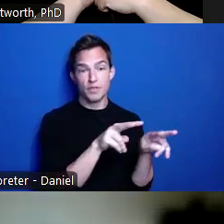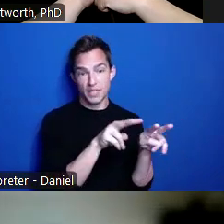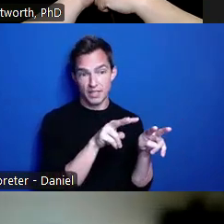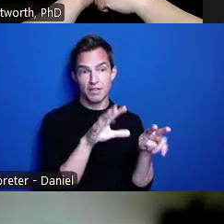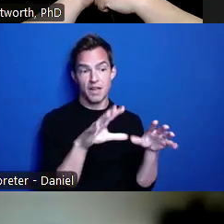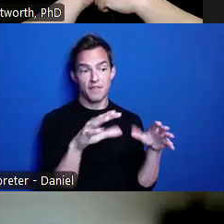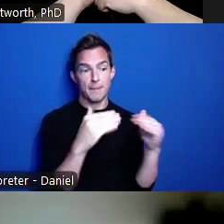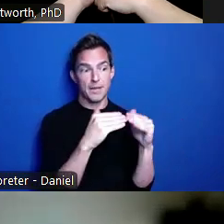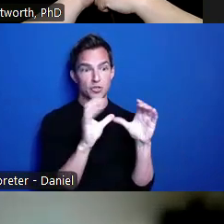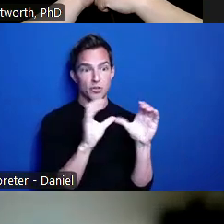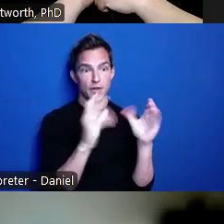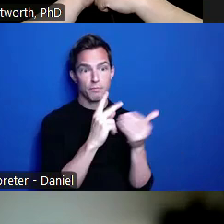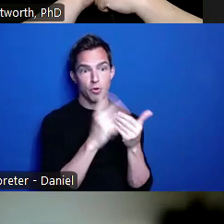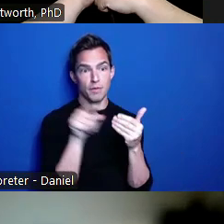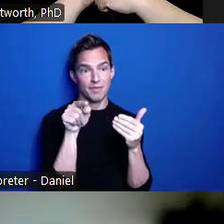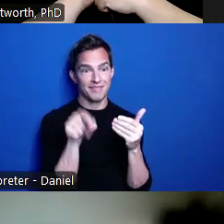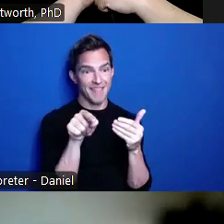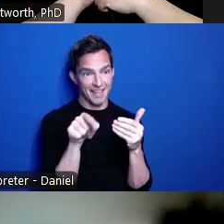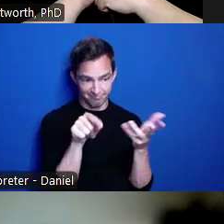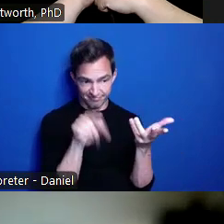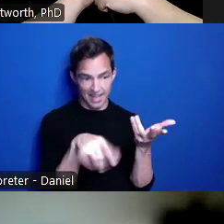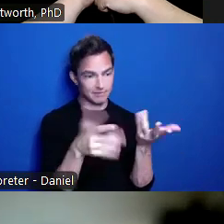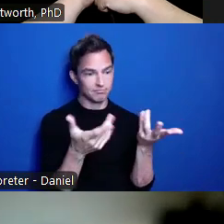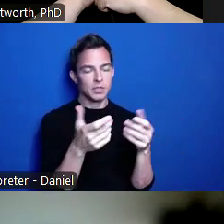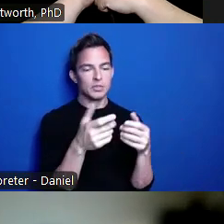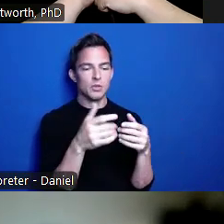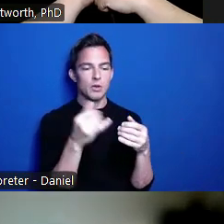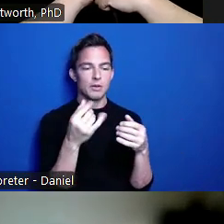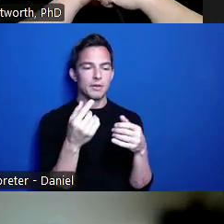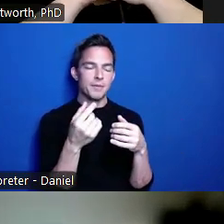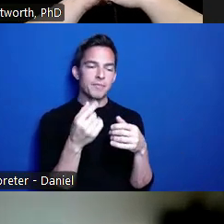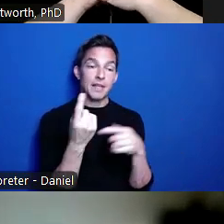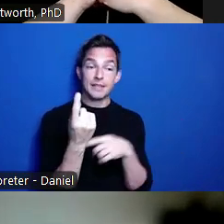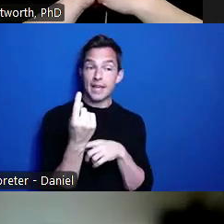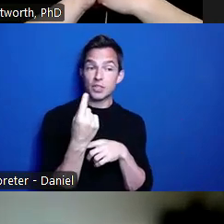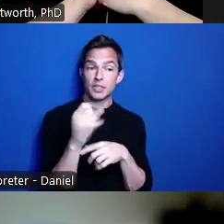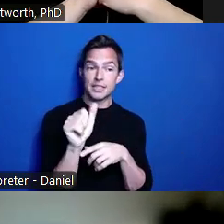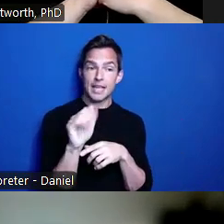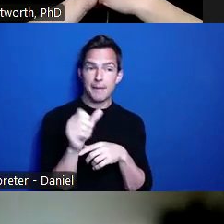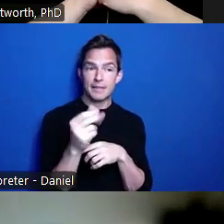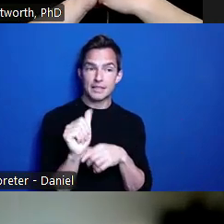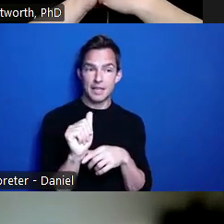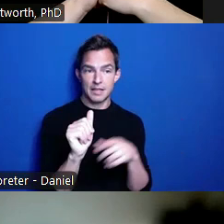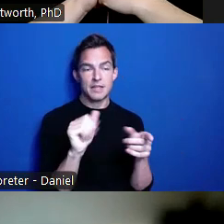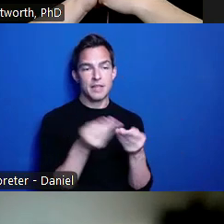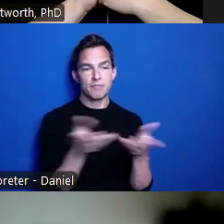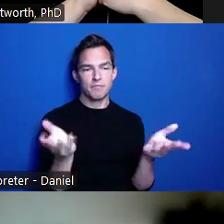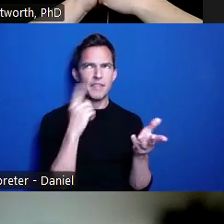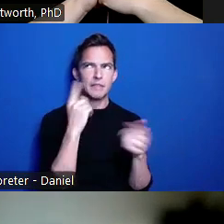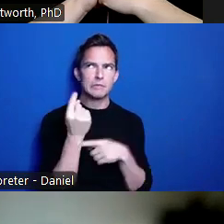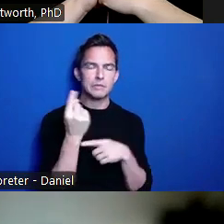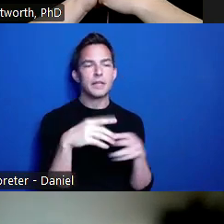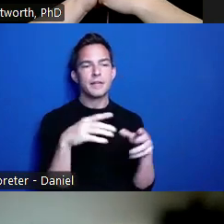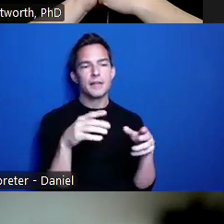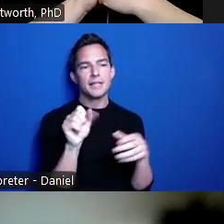peer certification program. That being said, last year, SAMHSA put out I think it was last year, SAMHSA